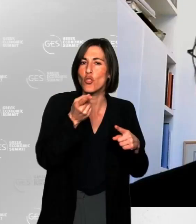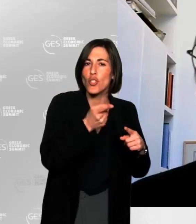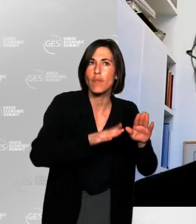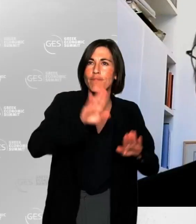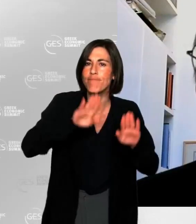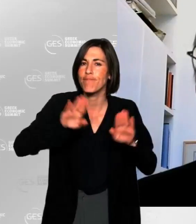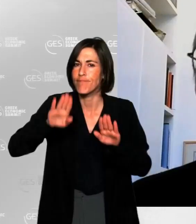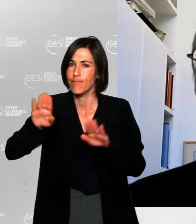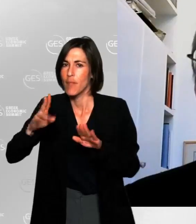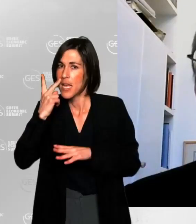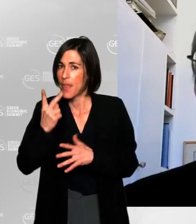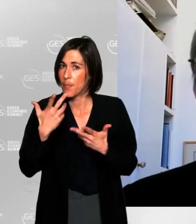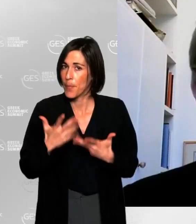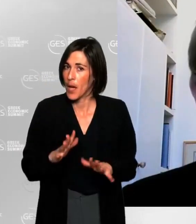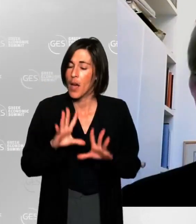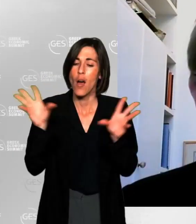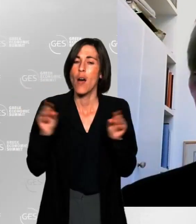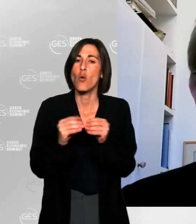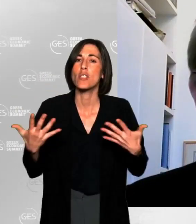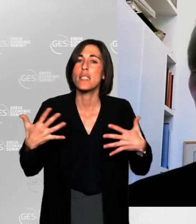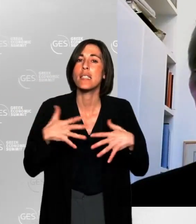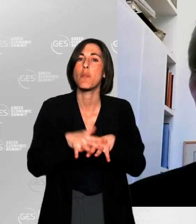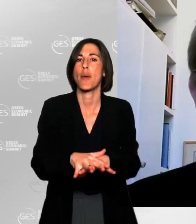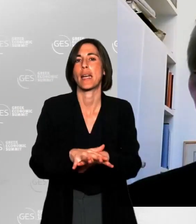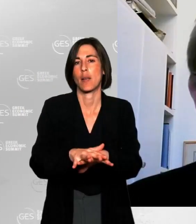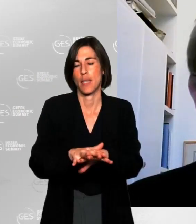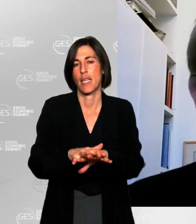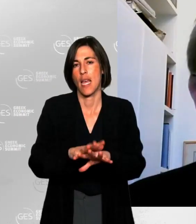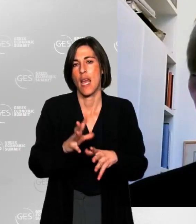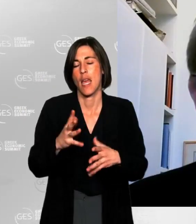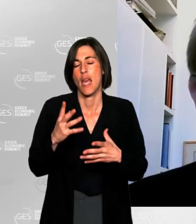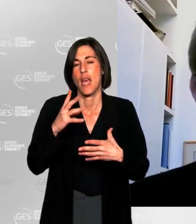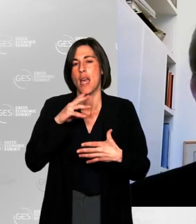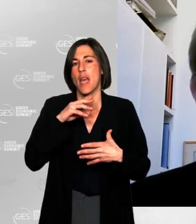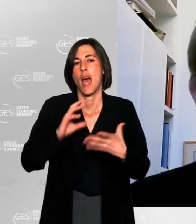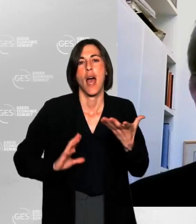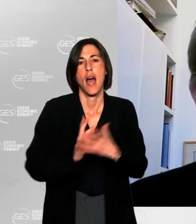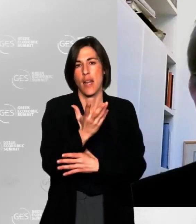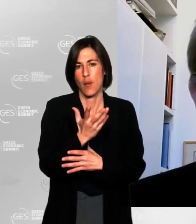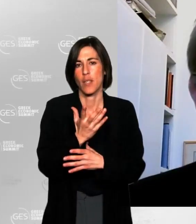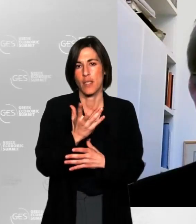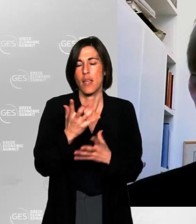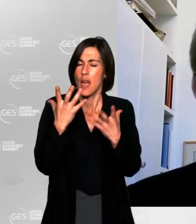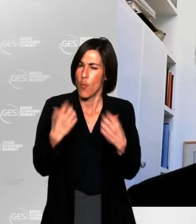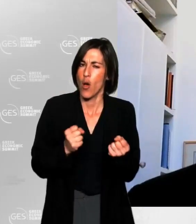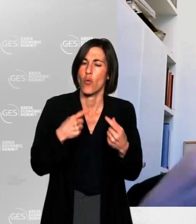growth. So having you today with us, I'm very much tempted to raise a couple